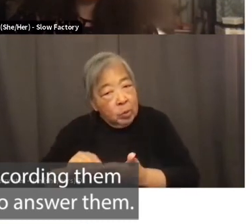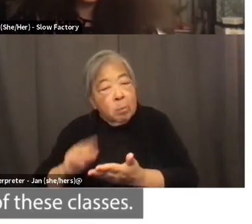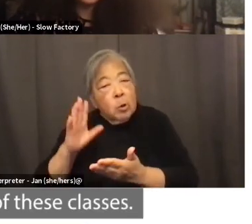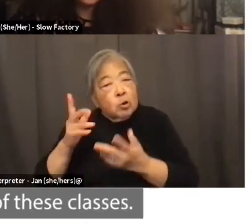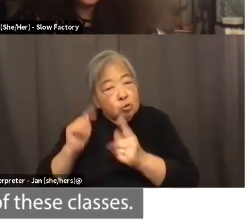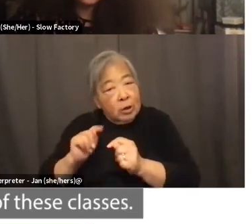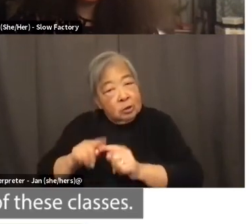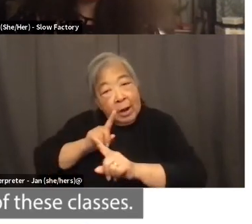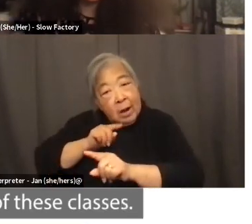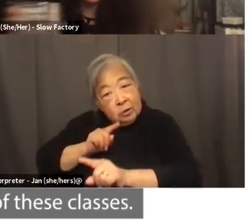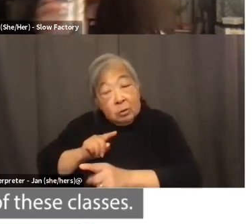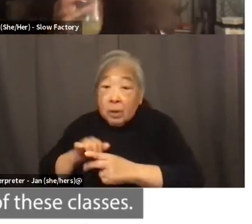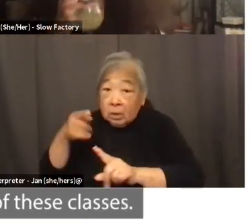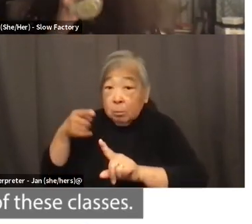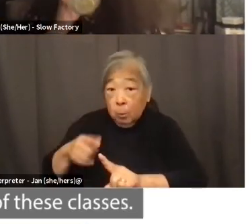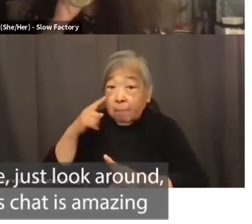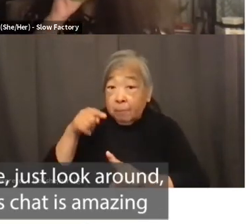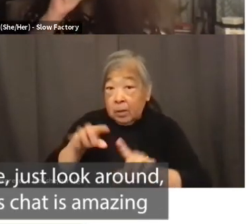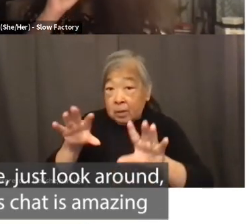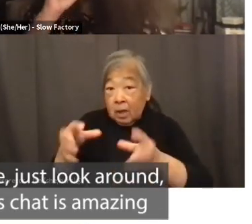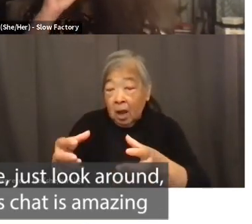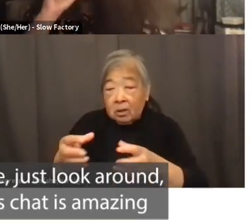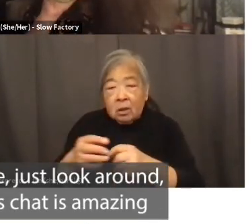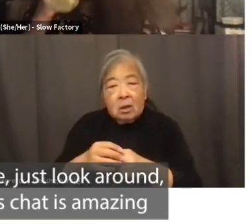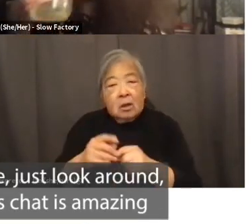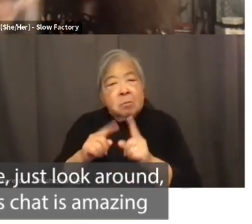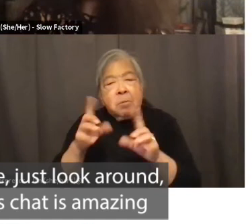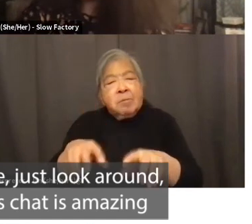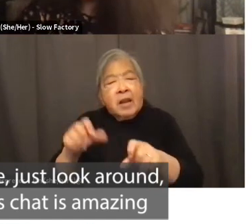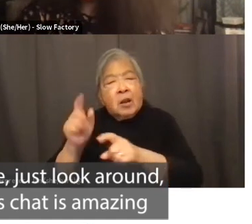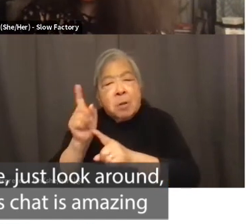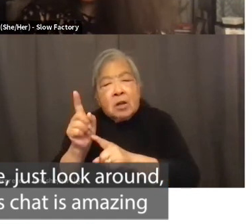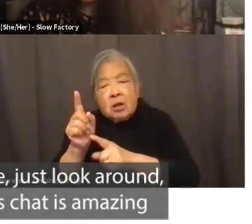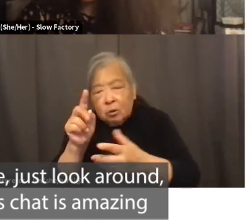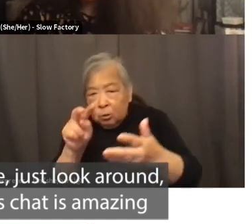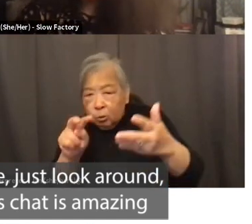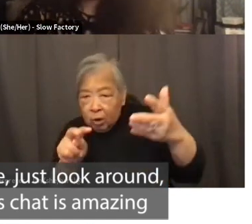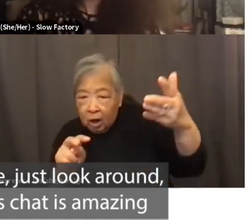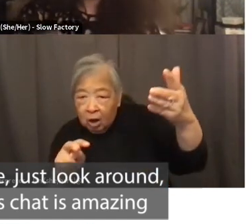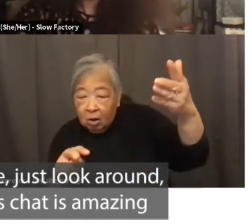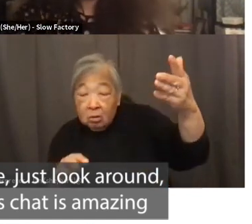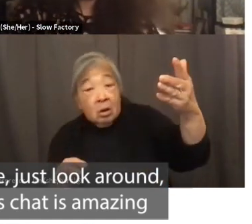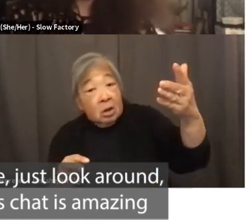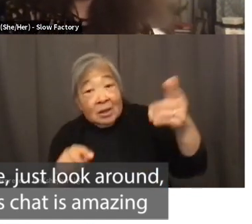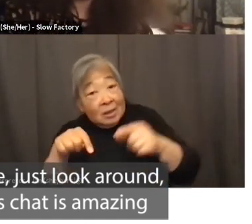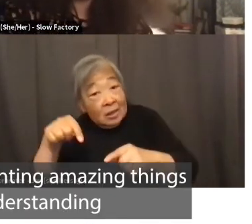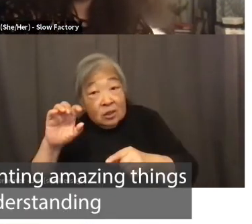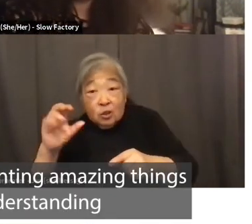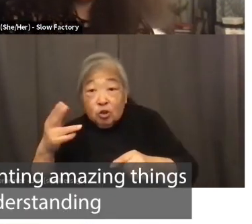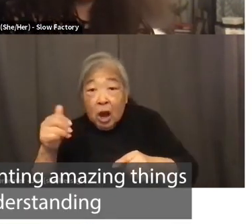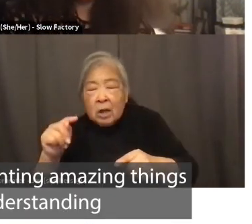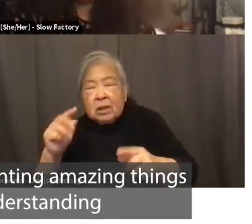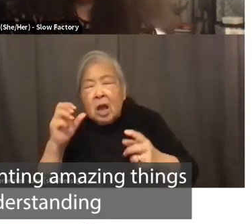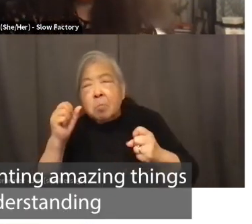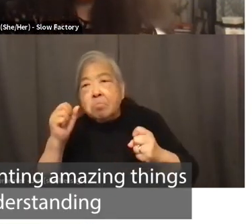answer them. That is the point of these classes. But just take a minute, just look around, because again, this chat is amazing, that people